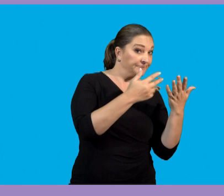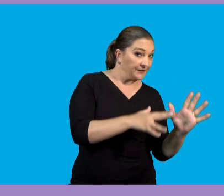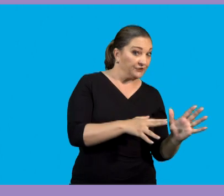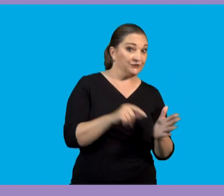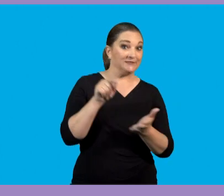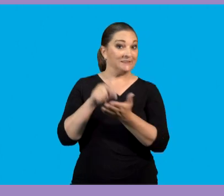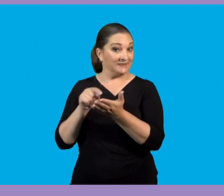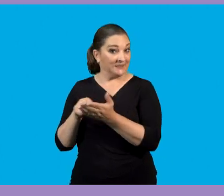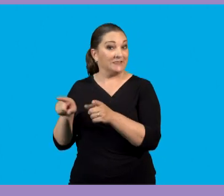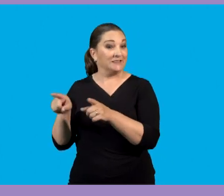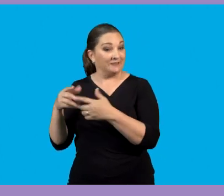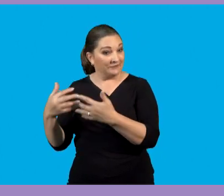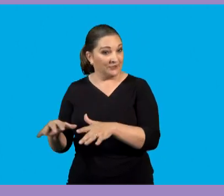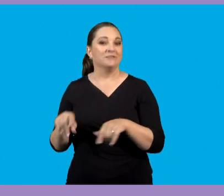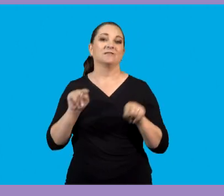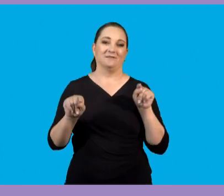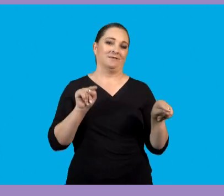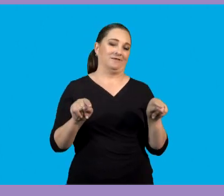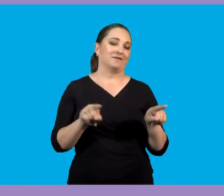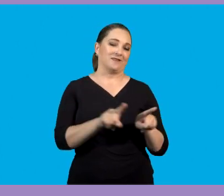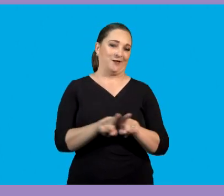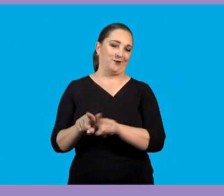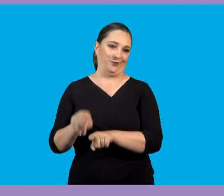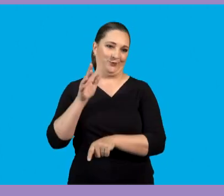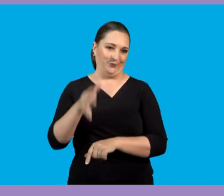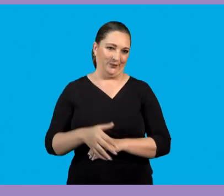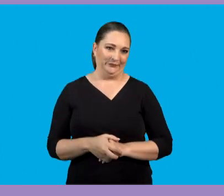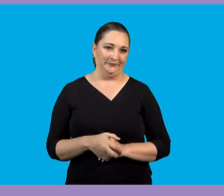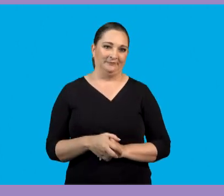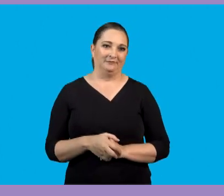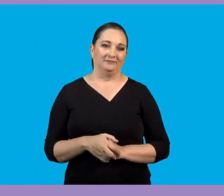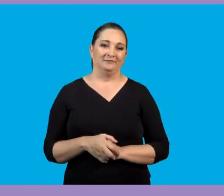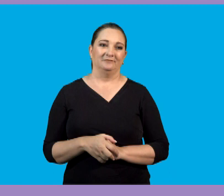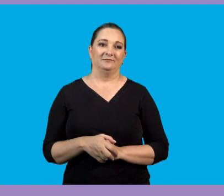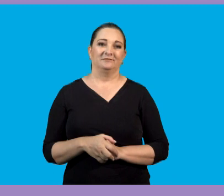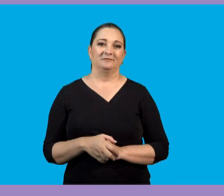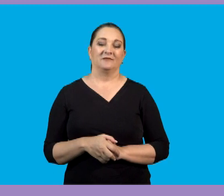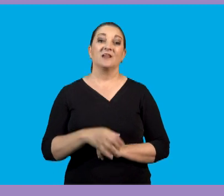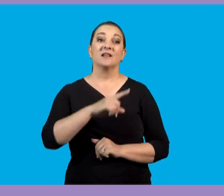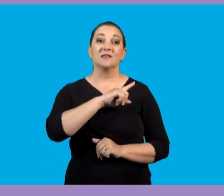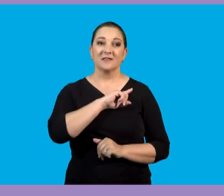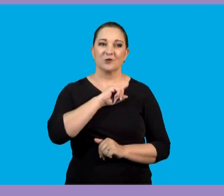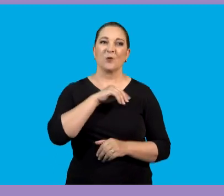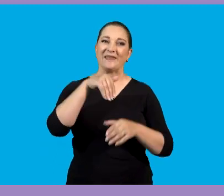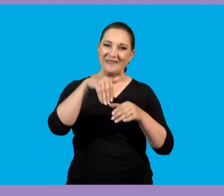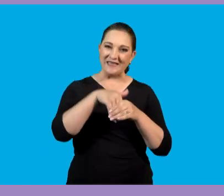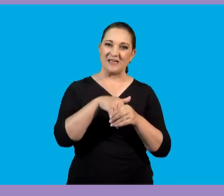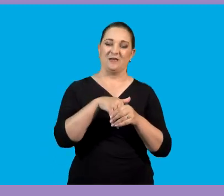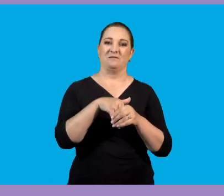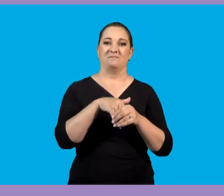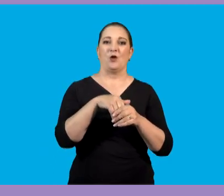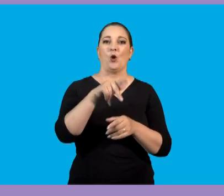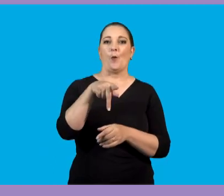that simplest form will be equals to DE divided by DF, and that would mean that they are in